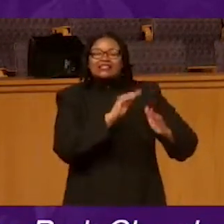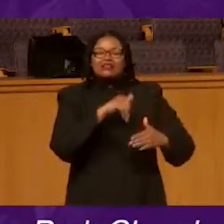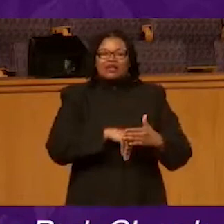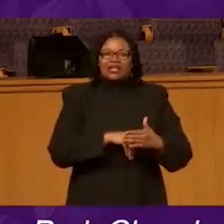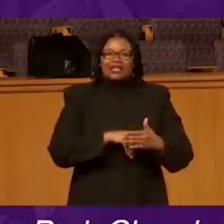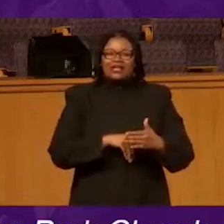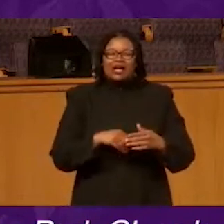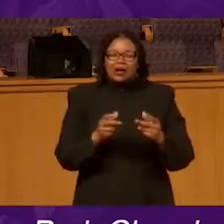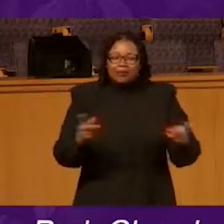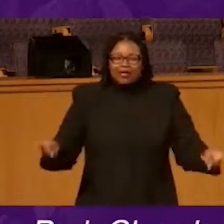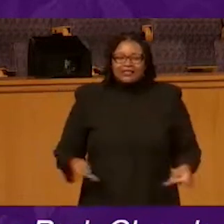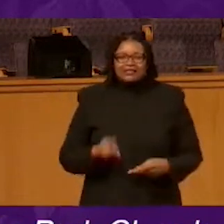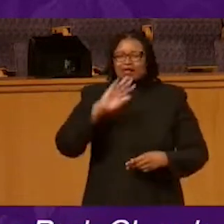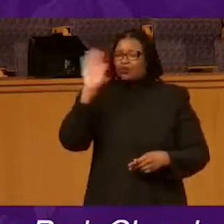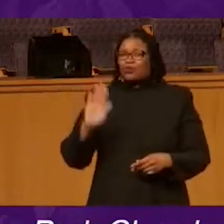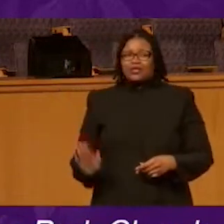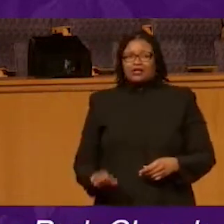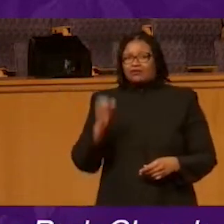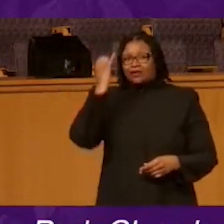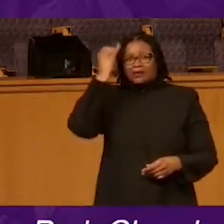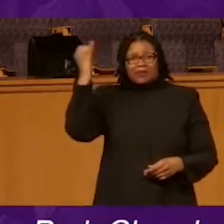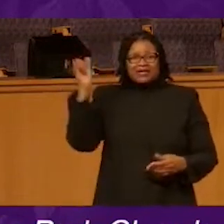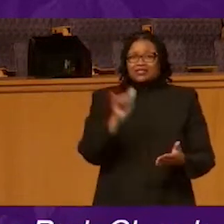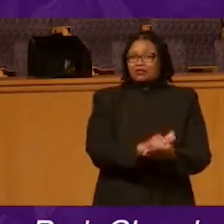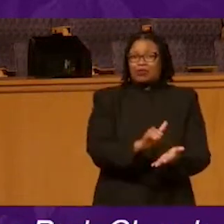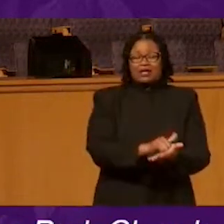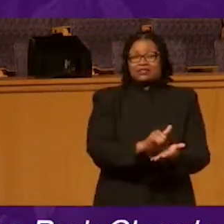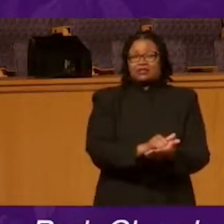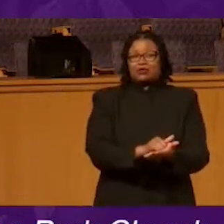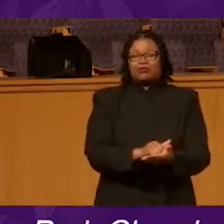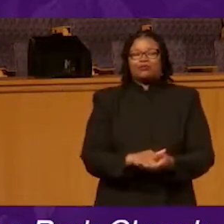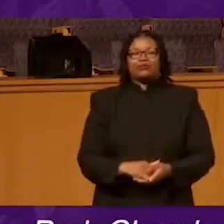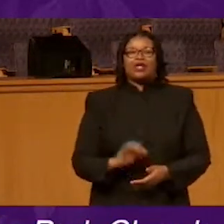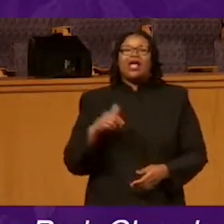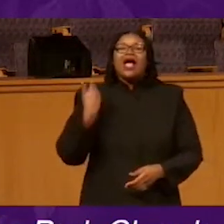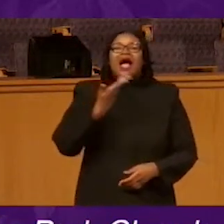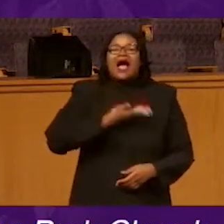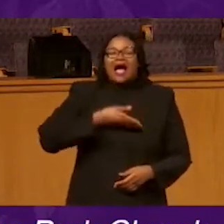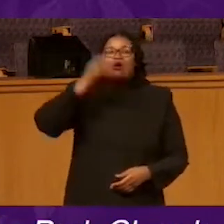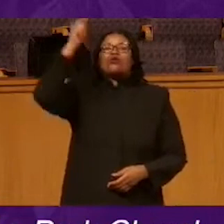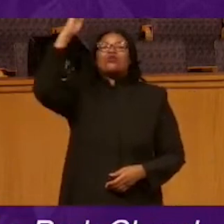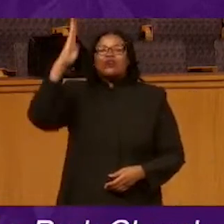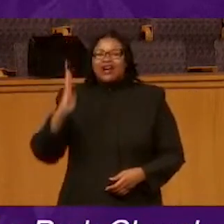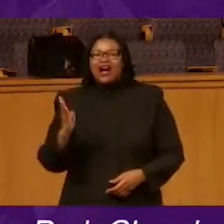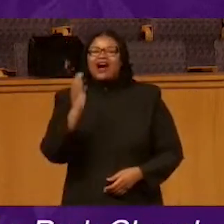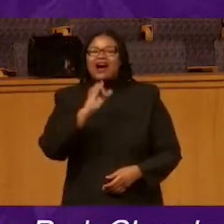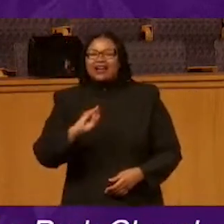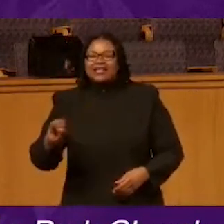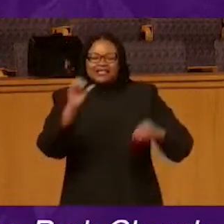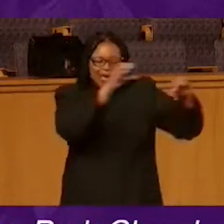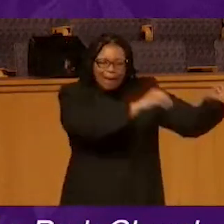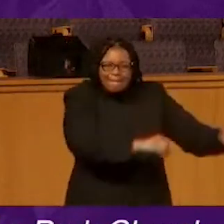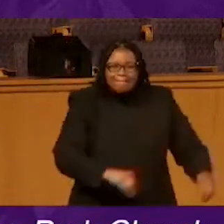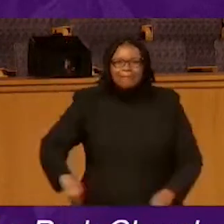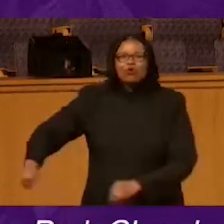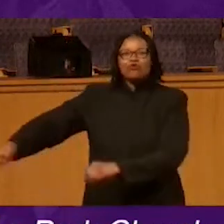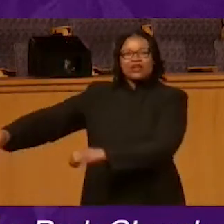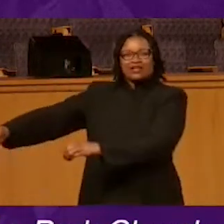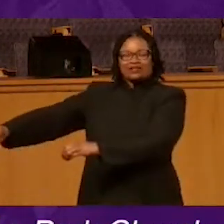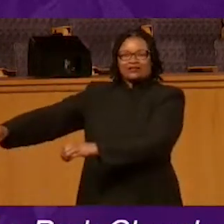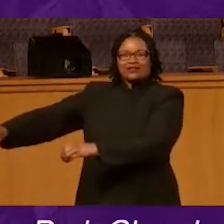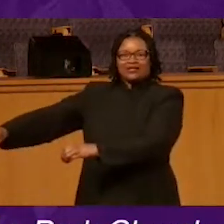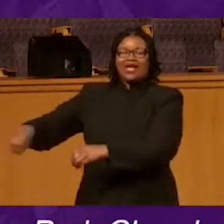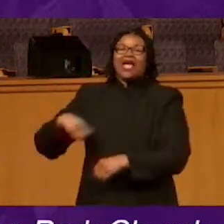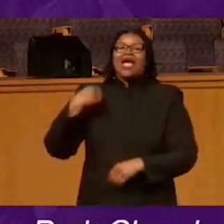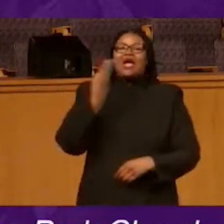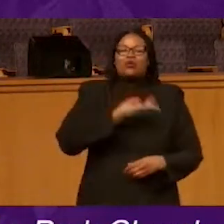of us would even imagine possible. Our God is moving, and